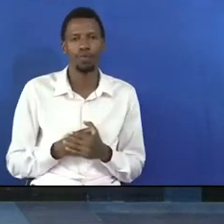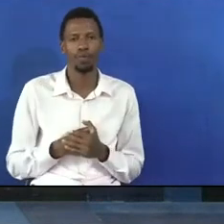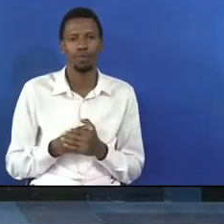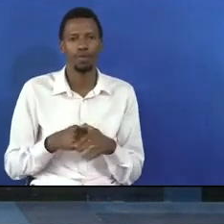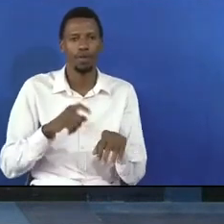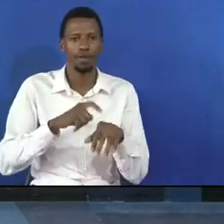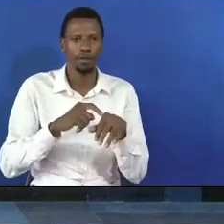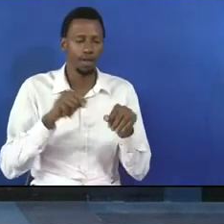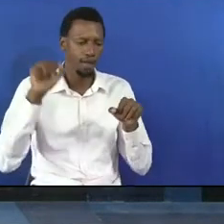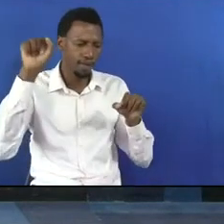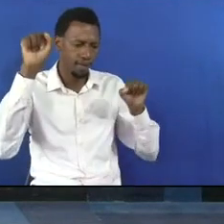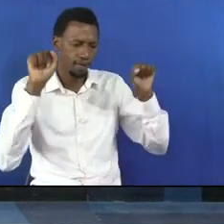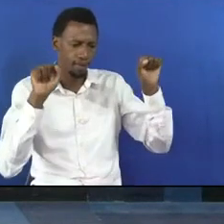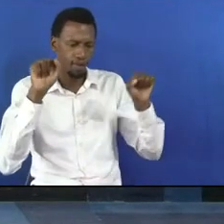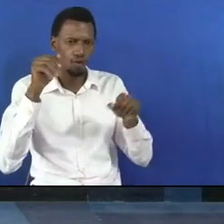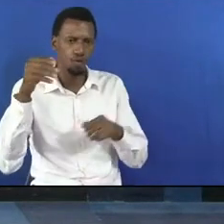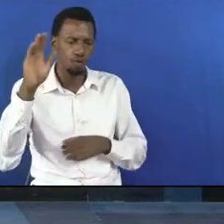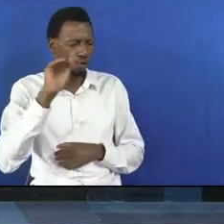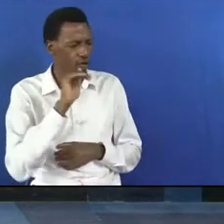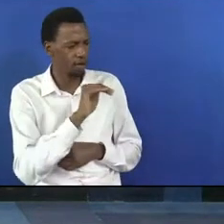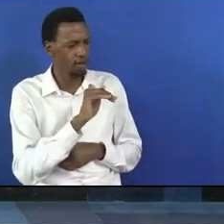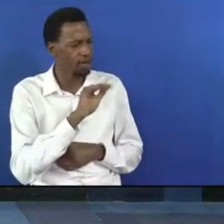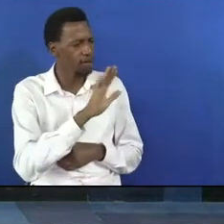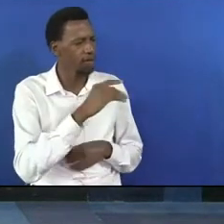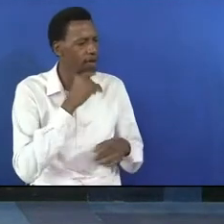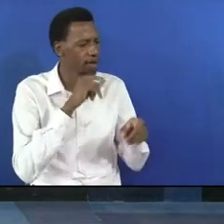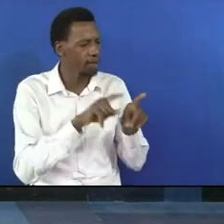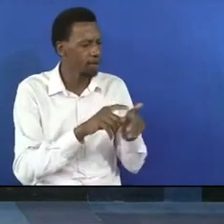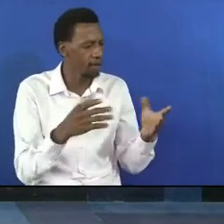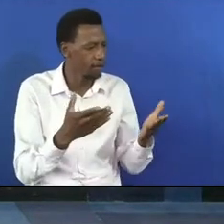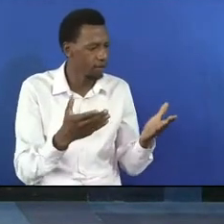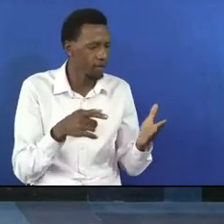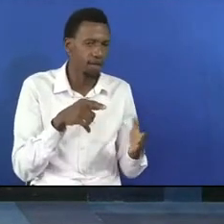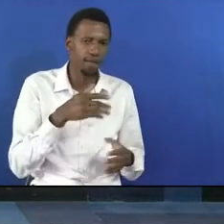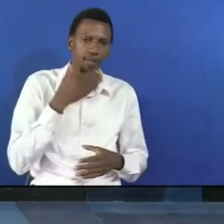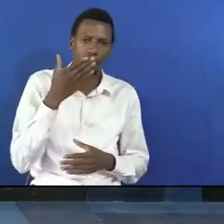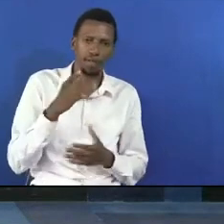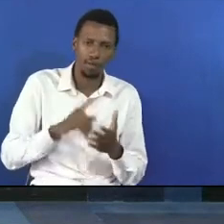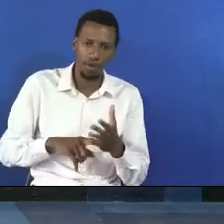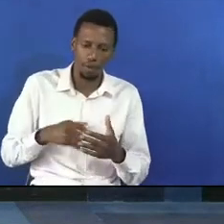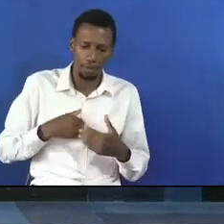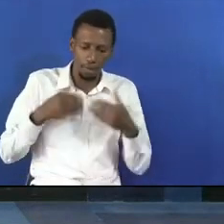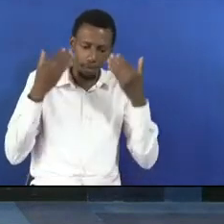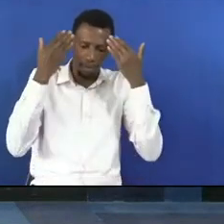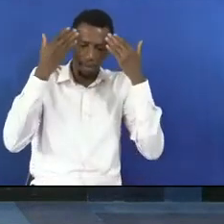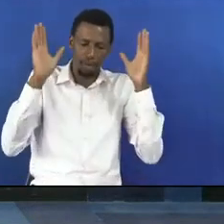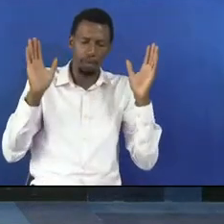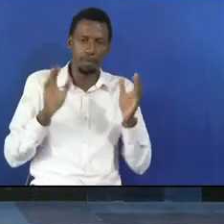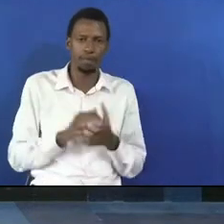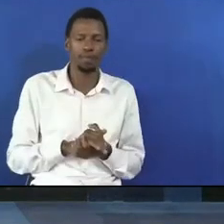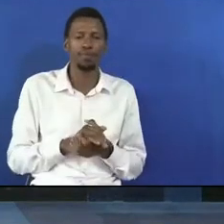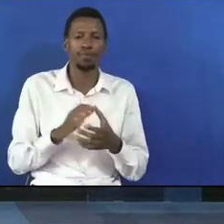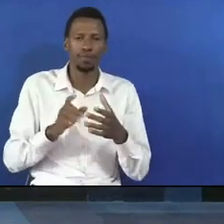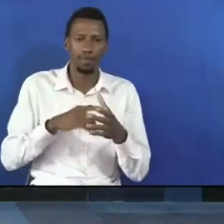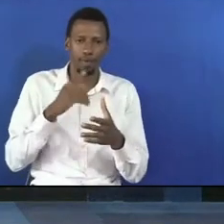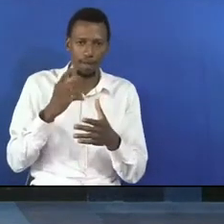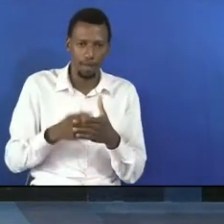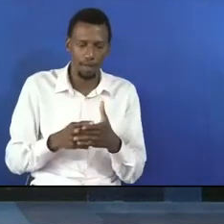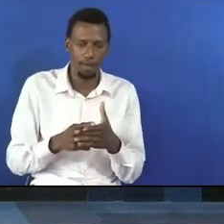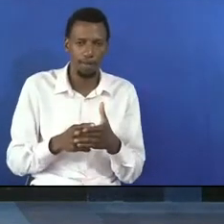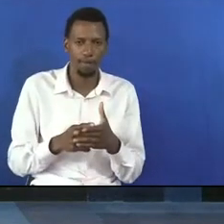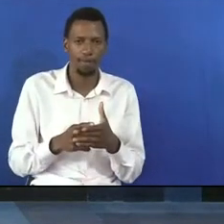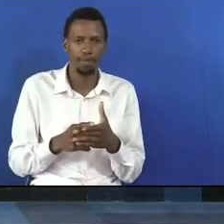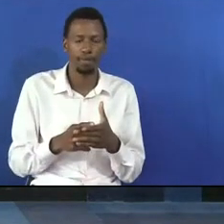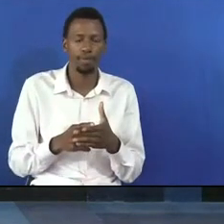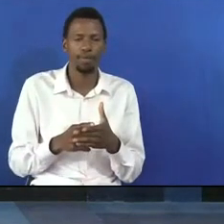When Cain was asked, where is thy brother? He said, I don't know. And then he adds his